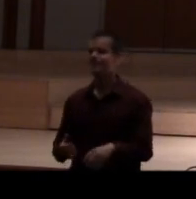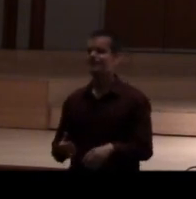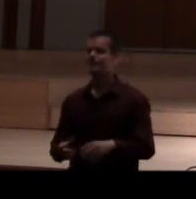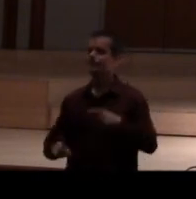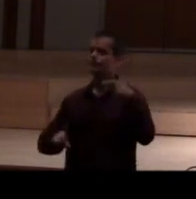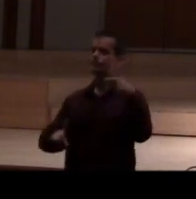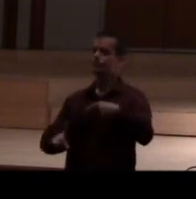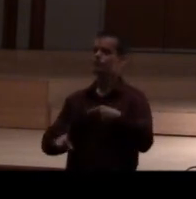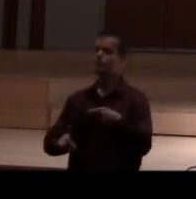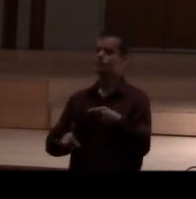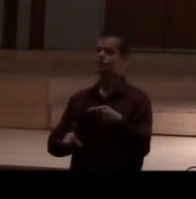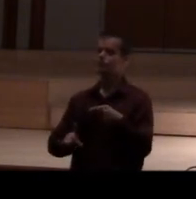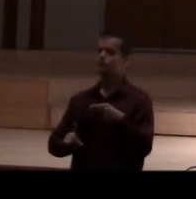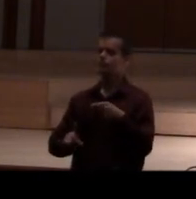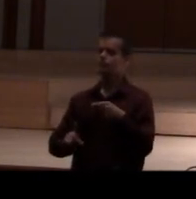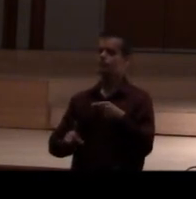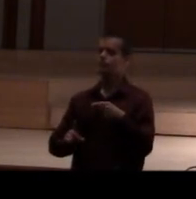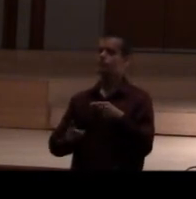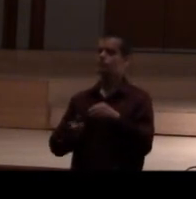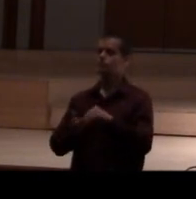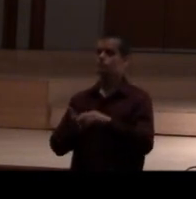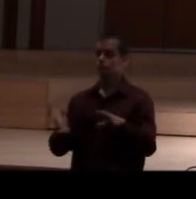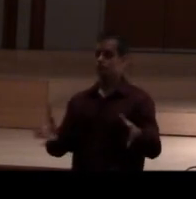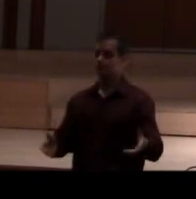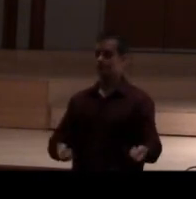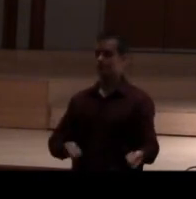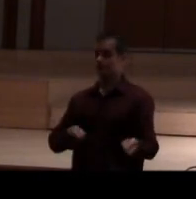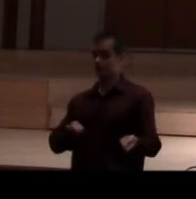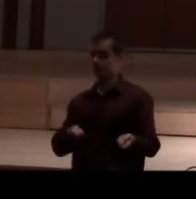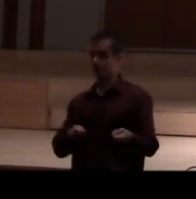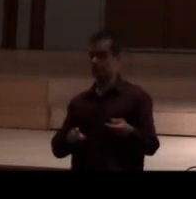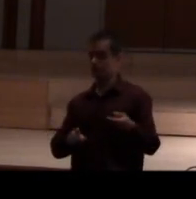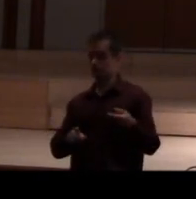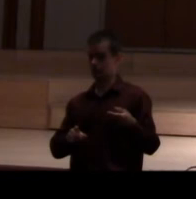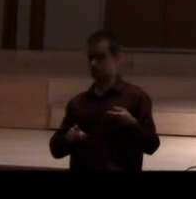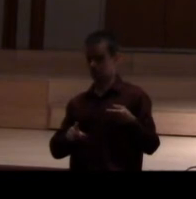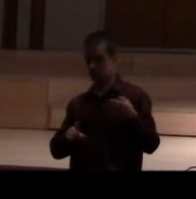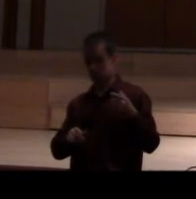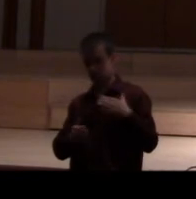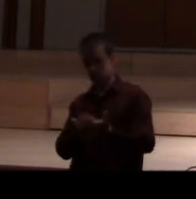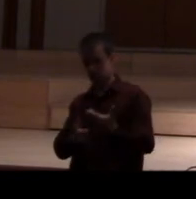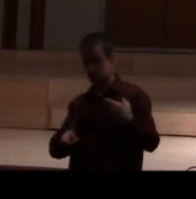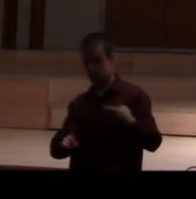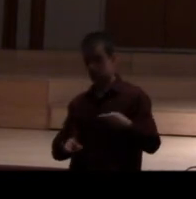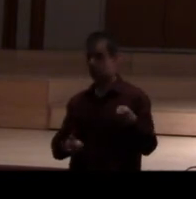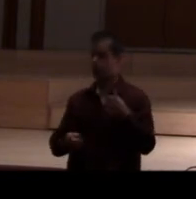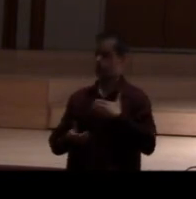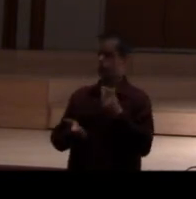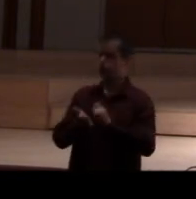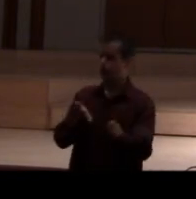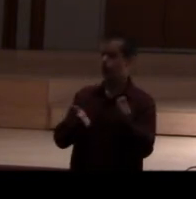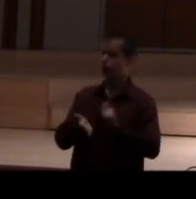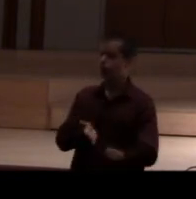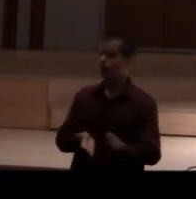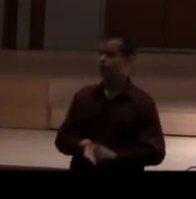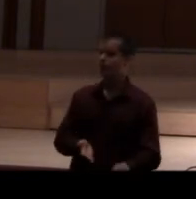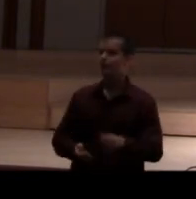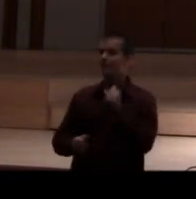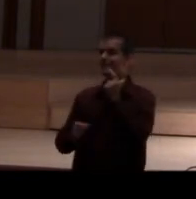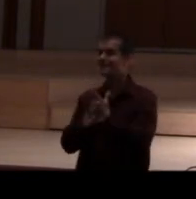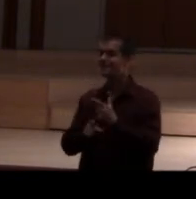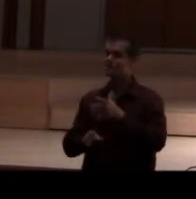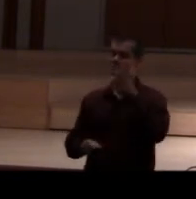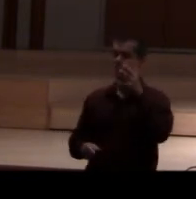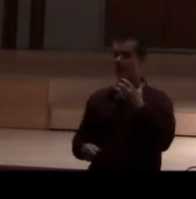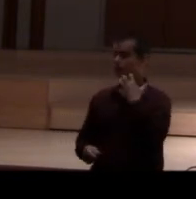is that I think when we have students to a point where they will write, and write, and write, and write, and like when I was 6 years old, my mom actually had to yell for me to come